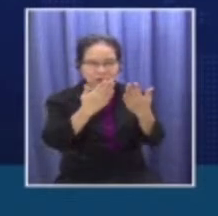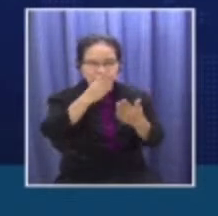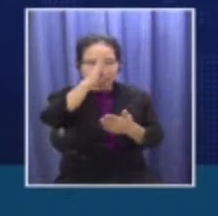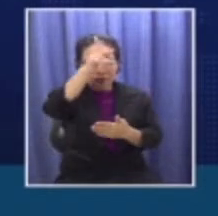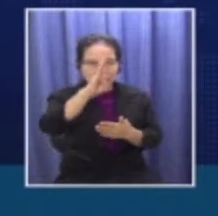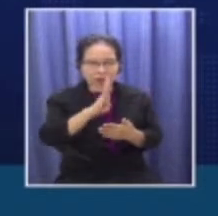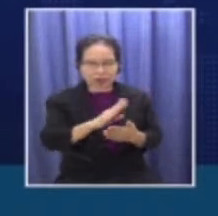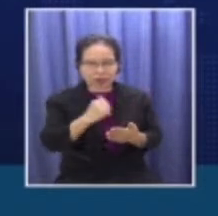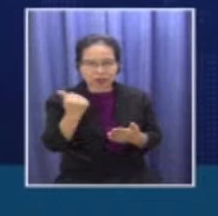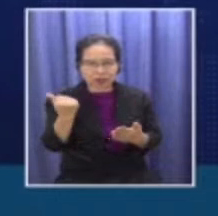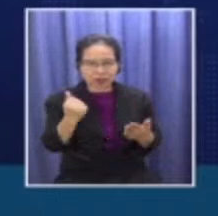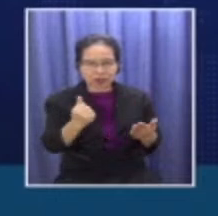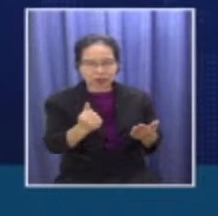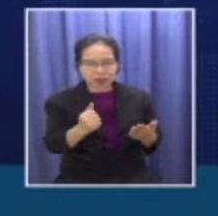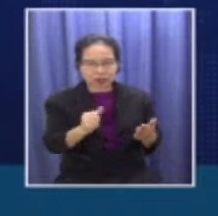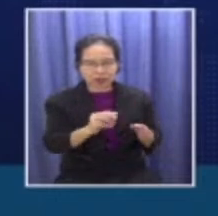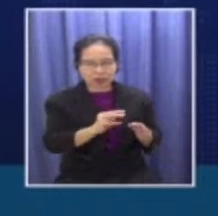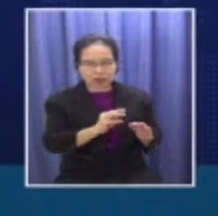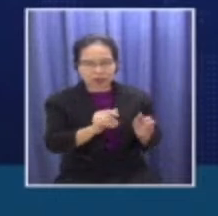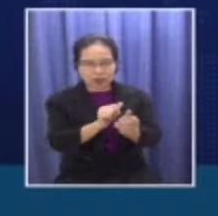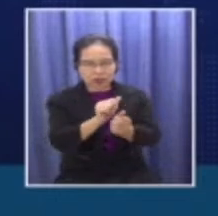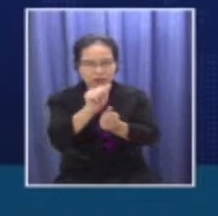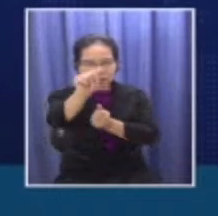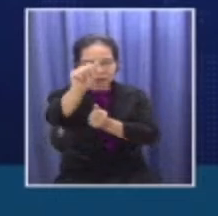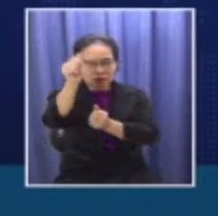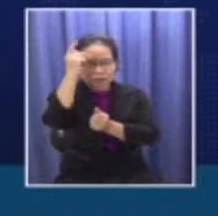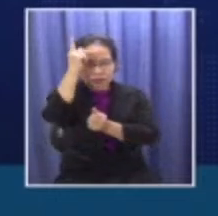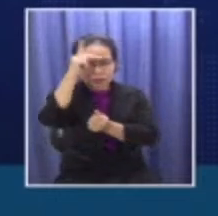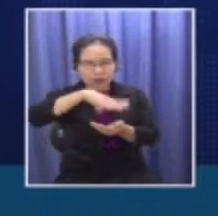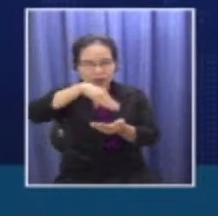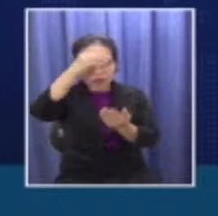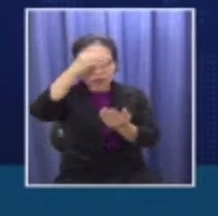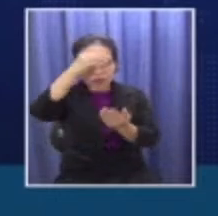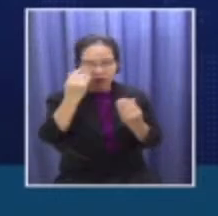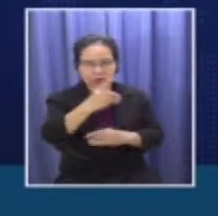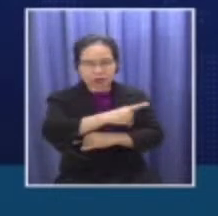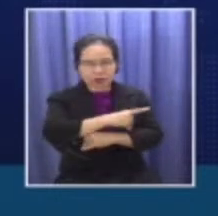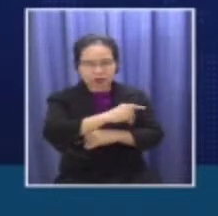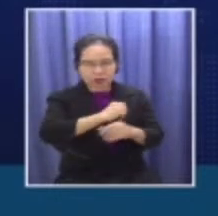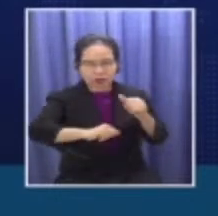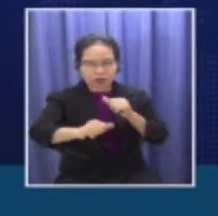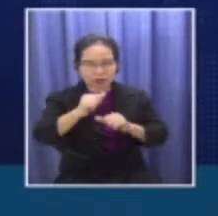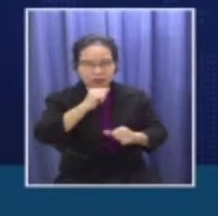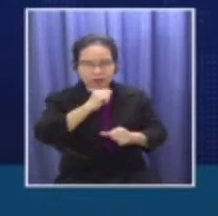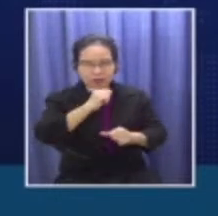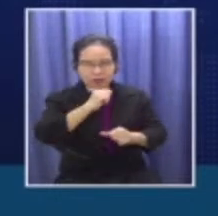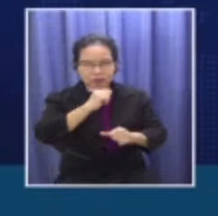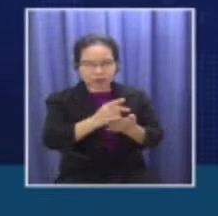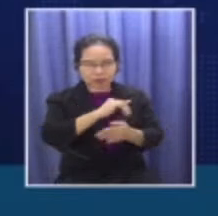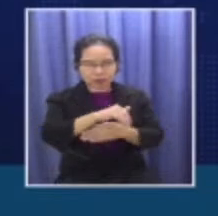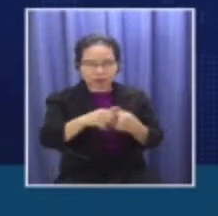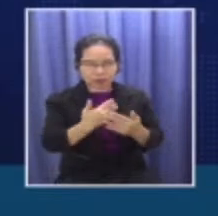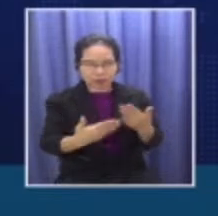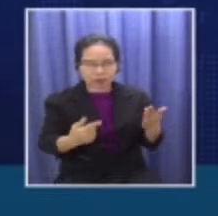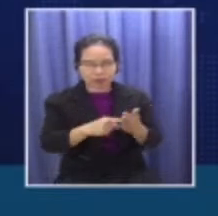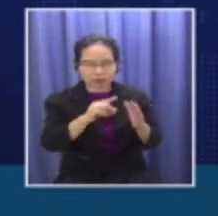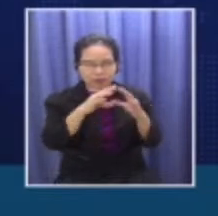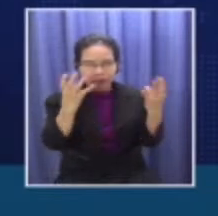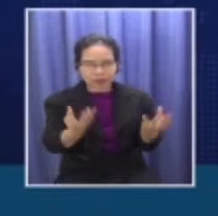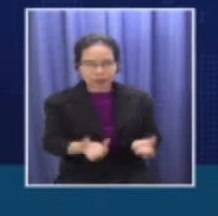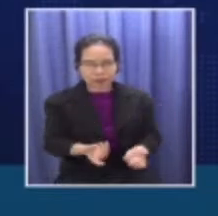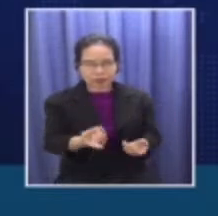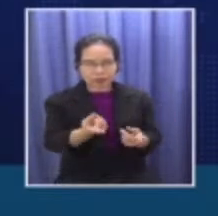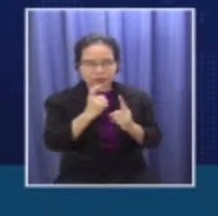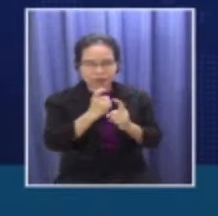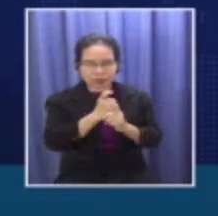Thanks be to God for another milestone of knowledge I have learned today. Scientifically proven that all things in this world